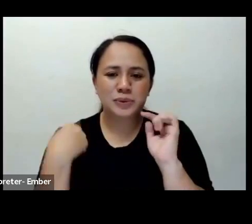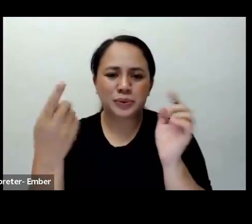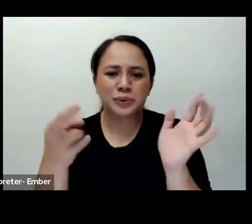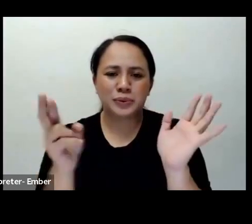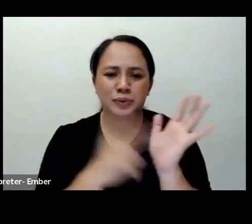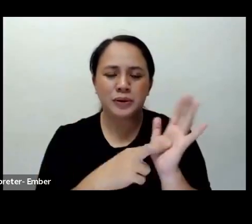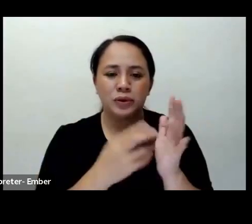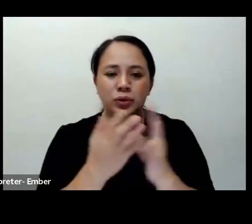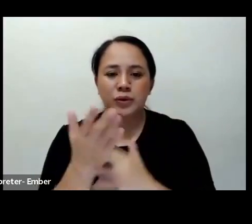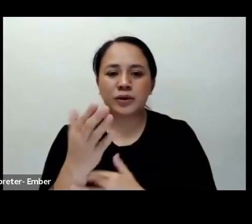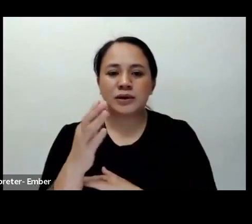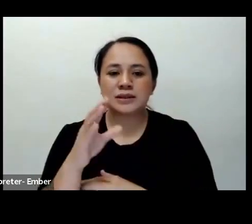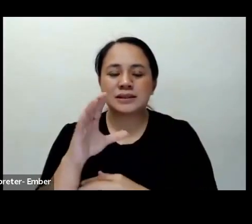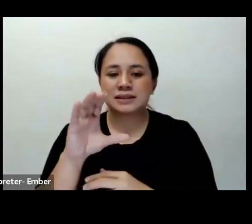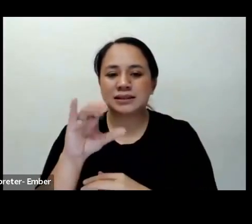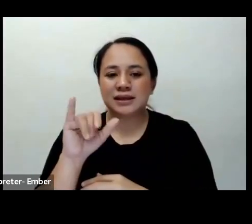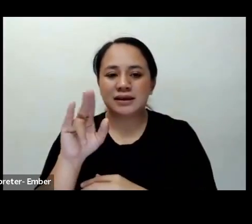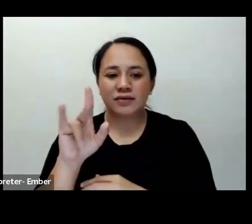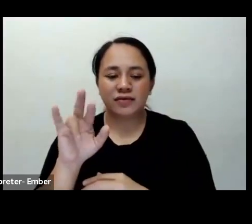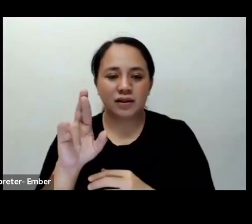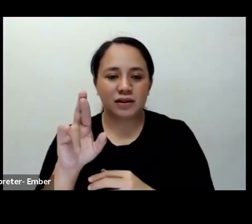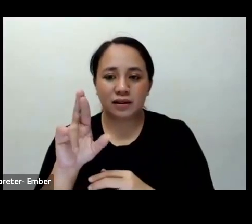civil registration system